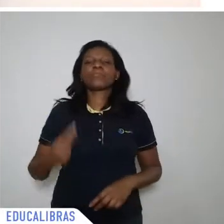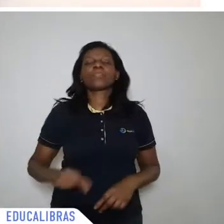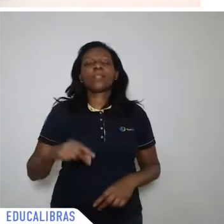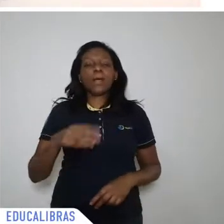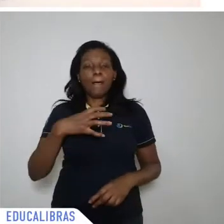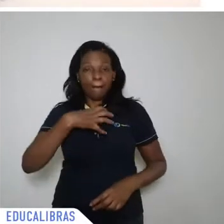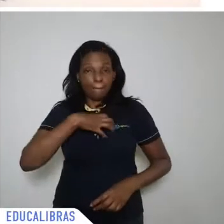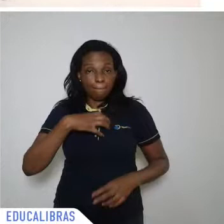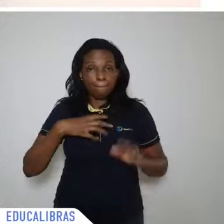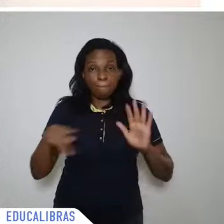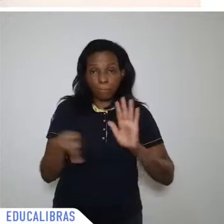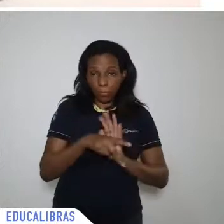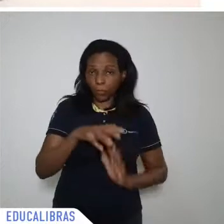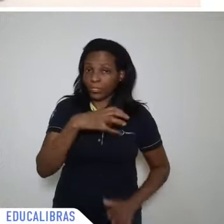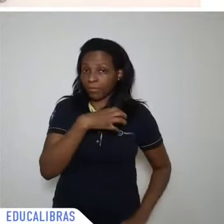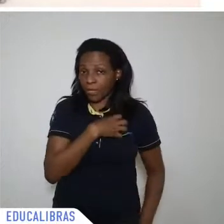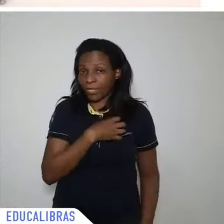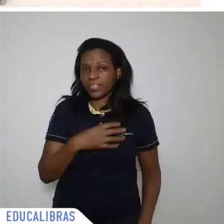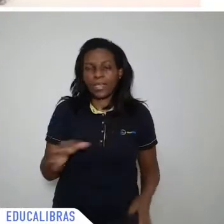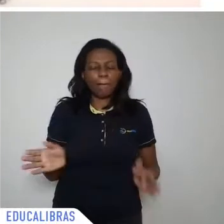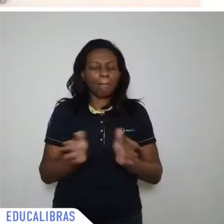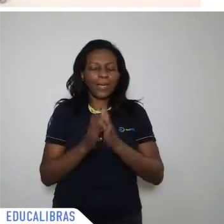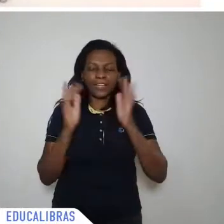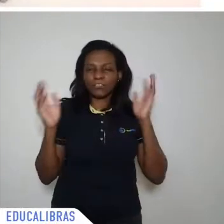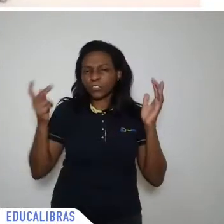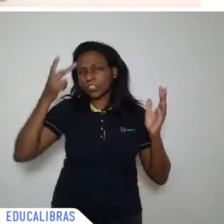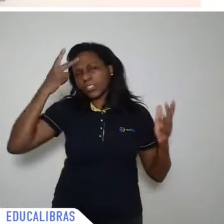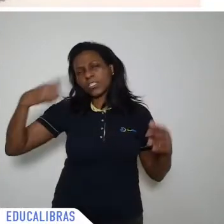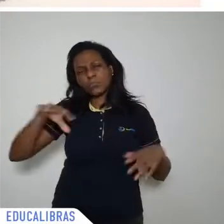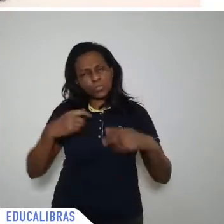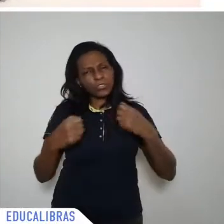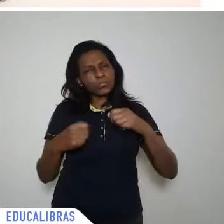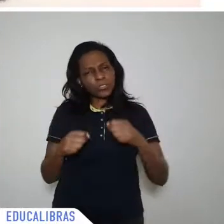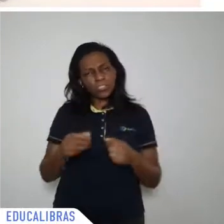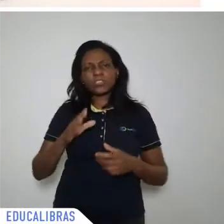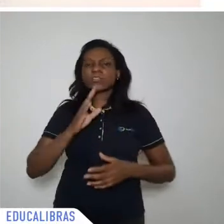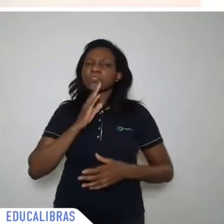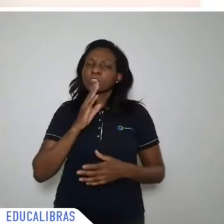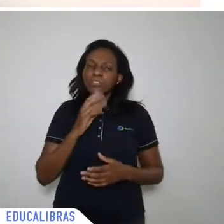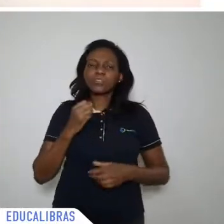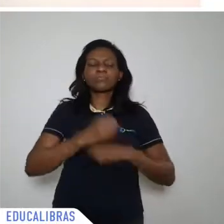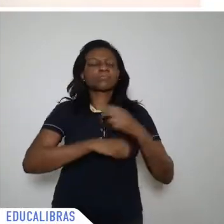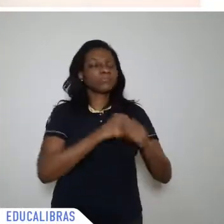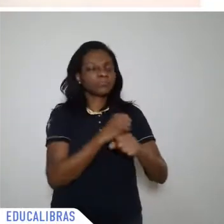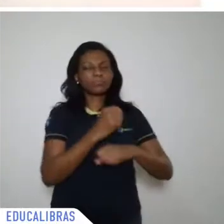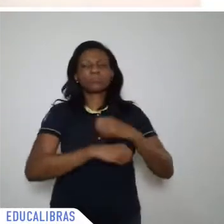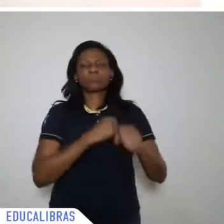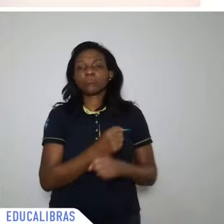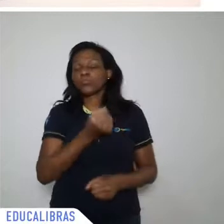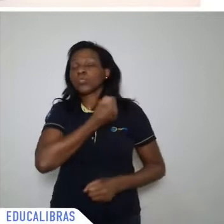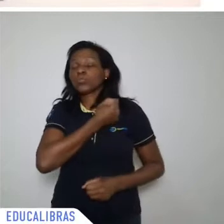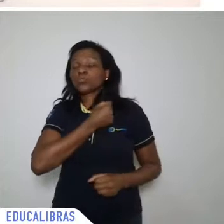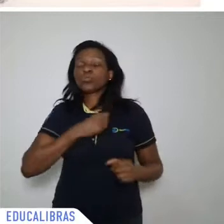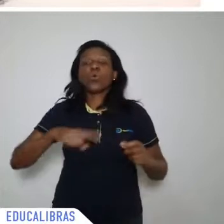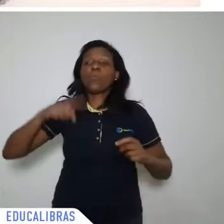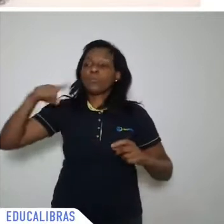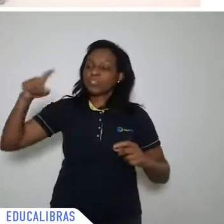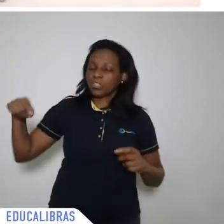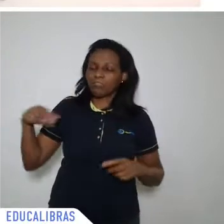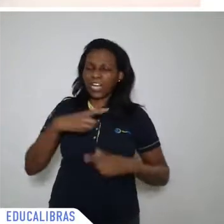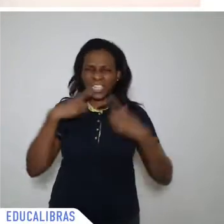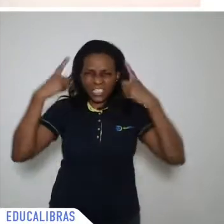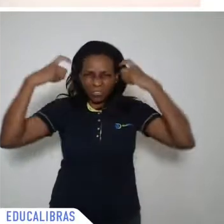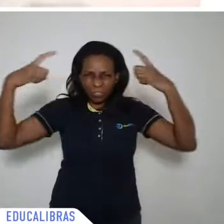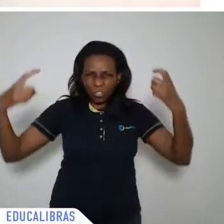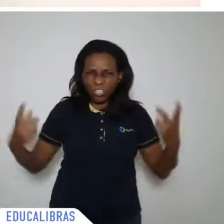from Bahia. And also the work that we've been carrying out and this yearly research